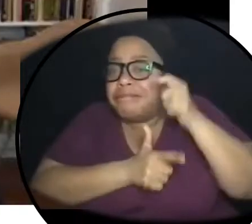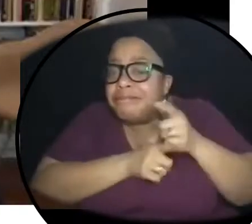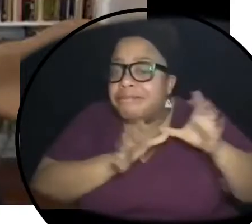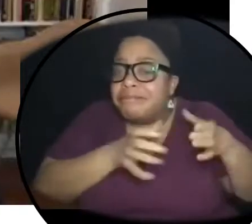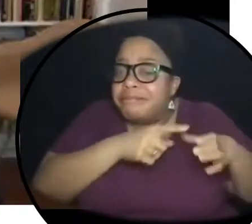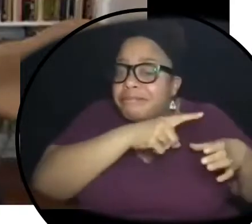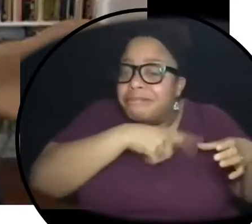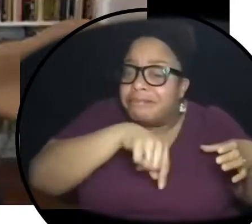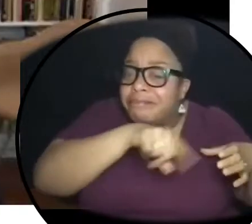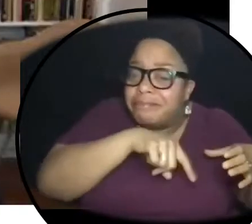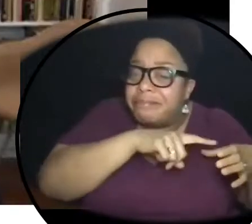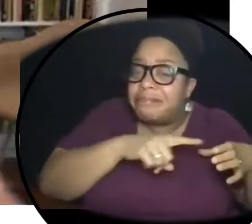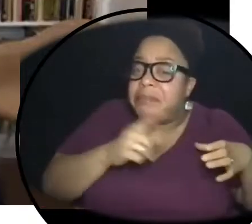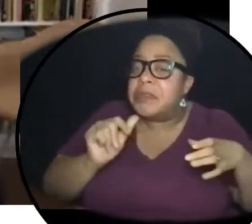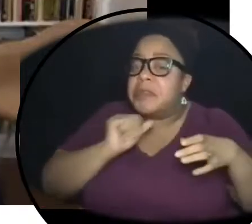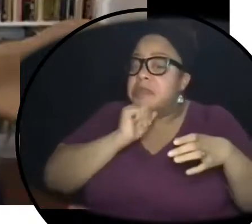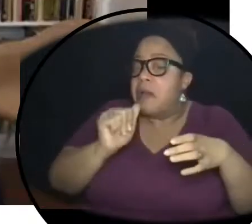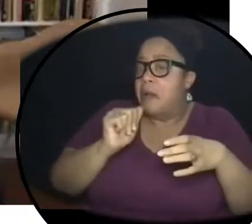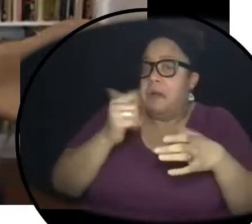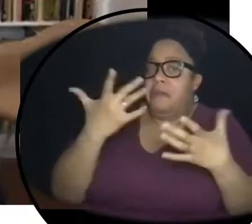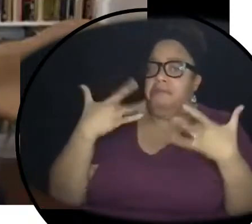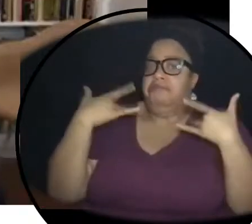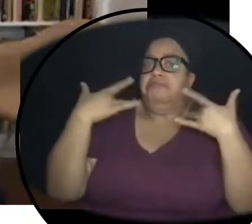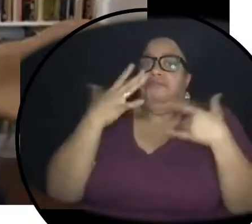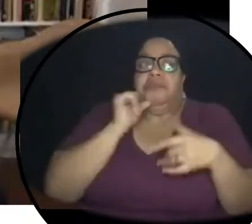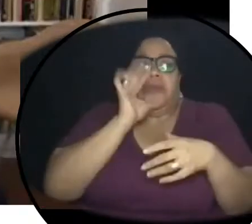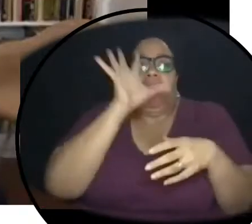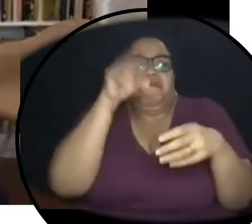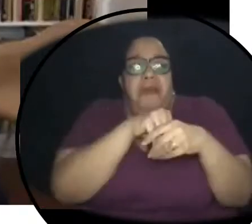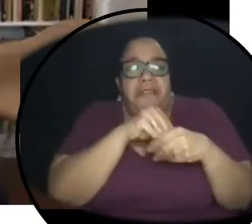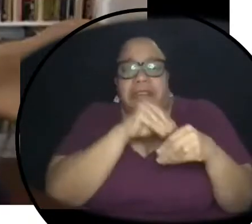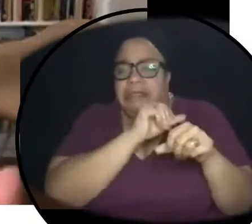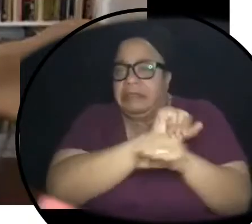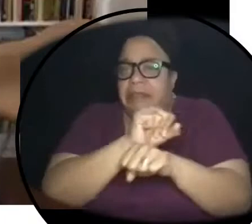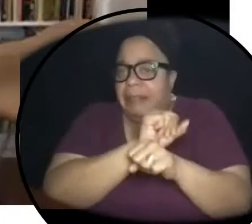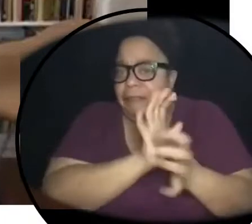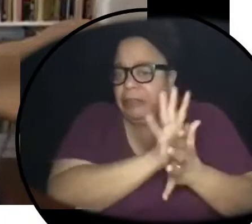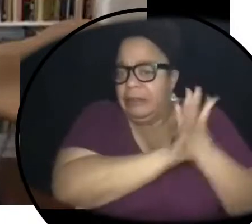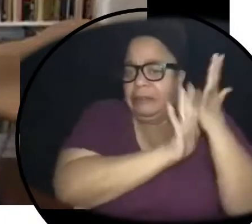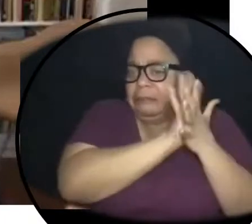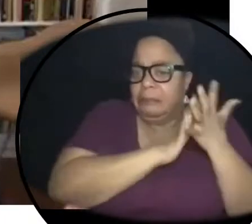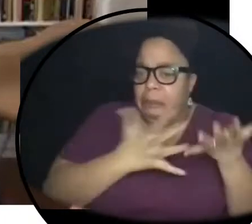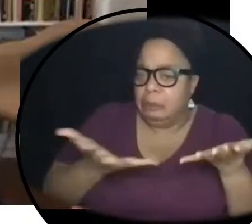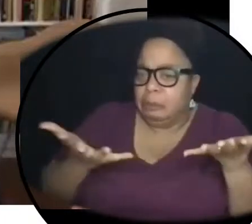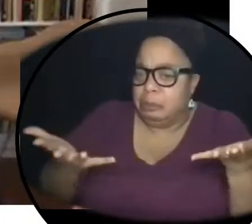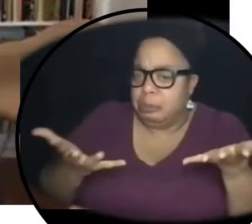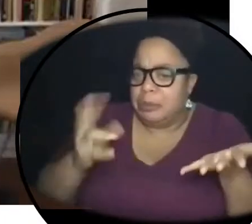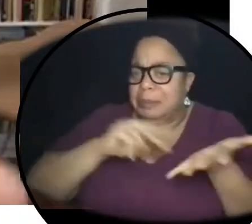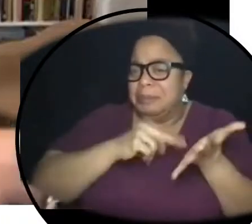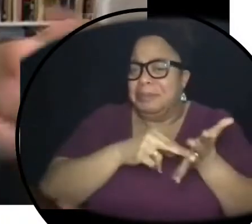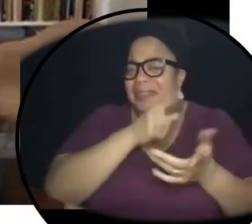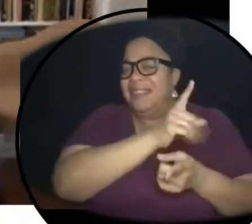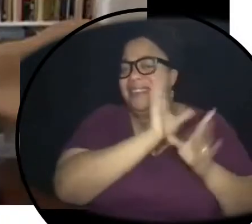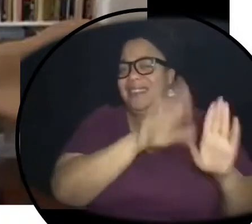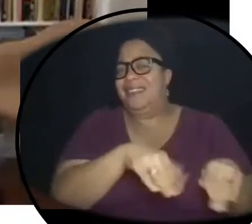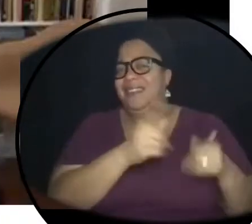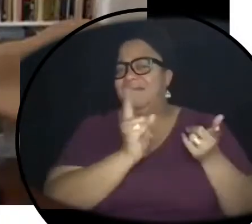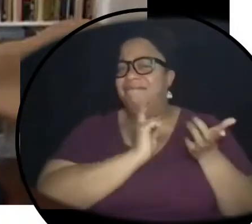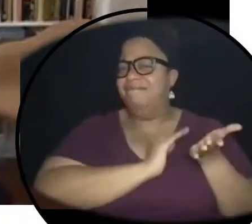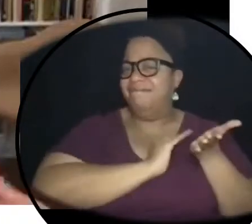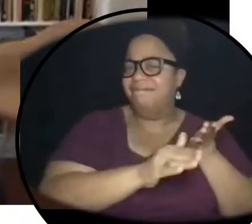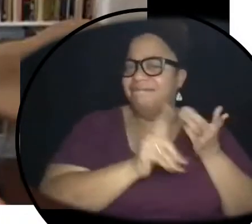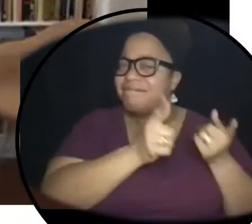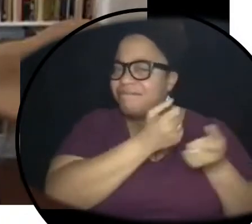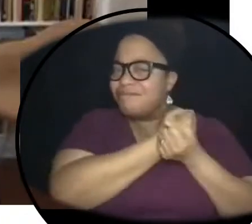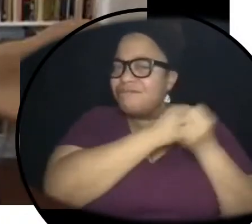its neoliberal form, benefits from this historical amnesia because the temporality